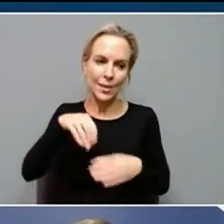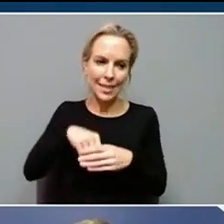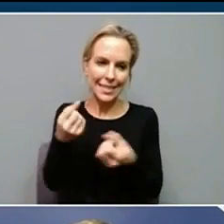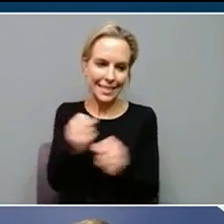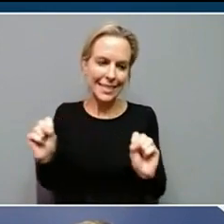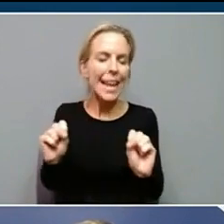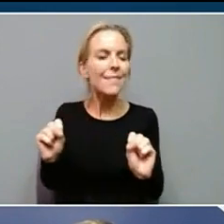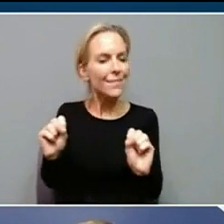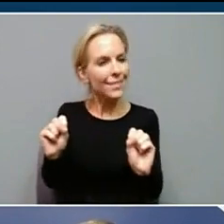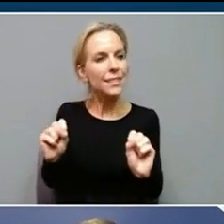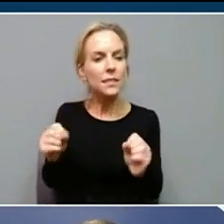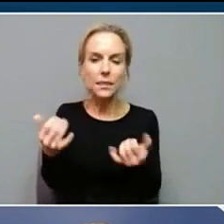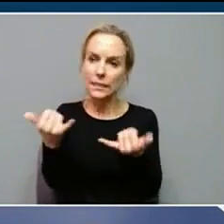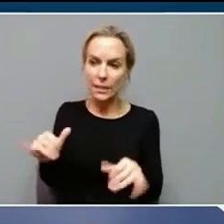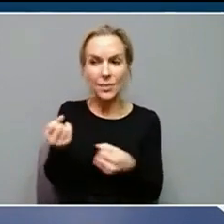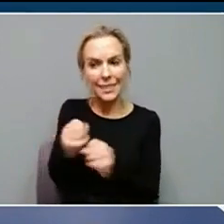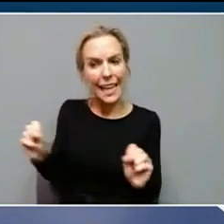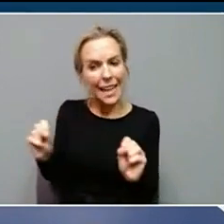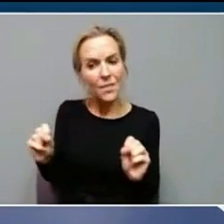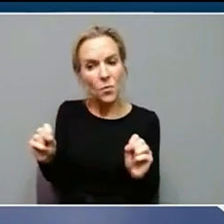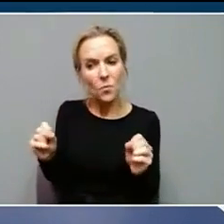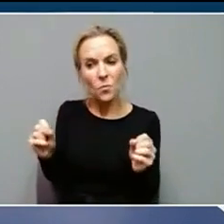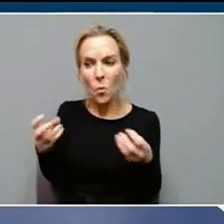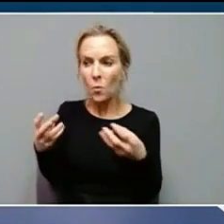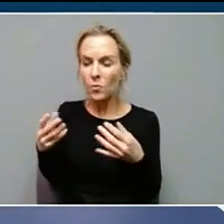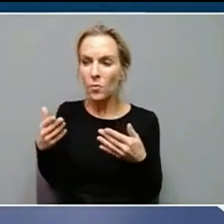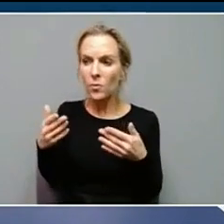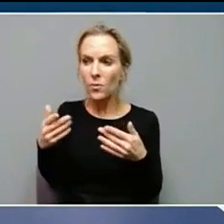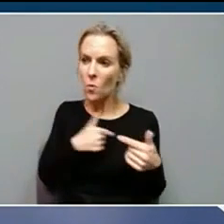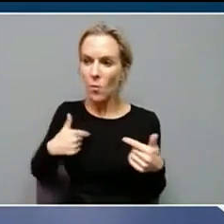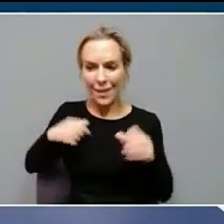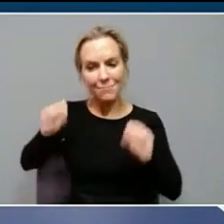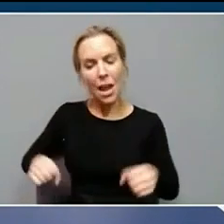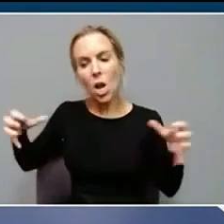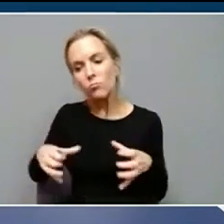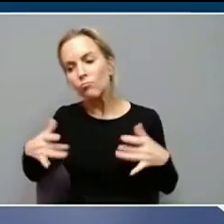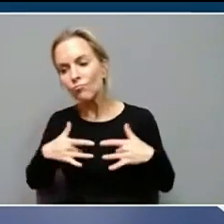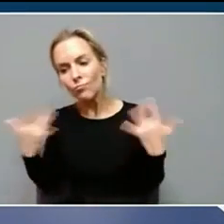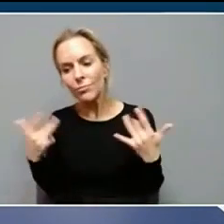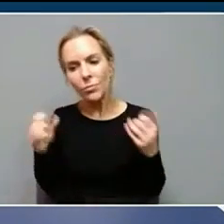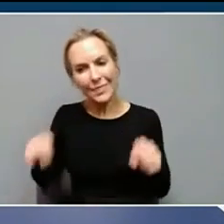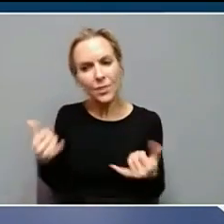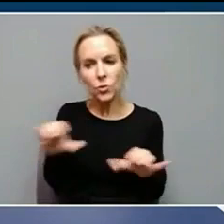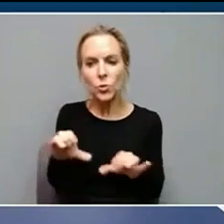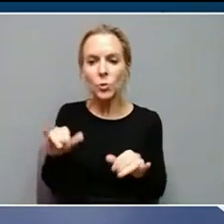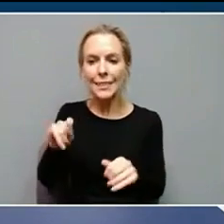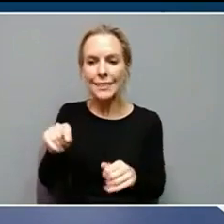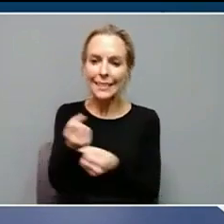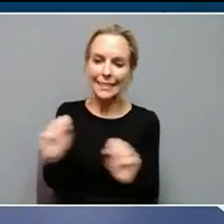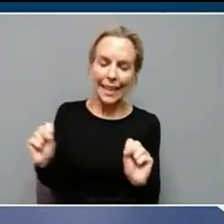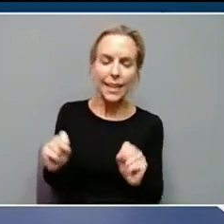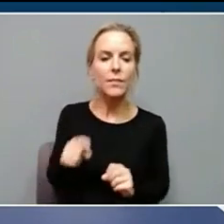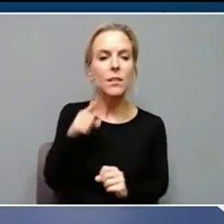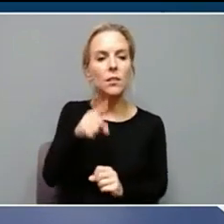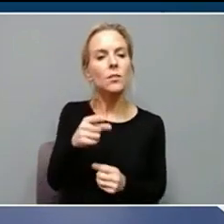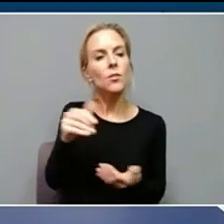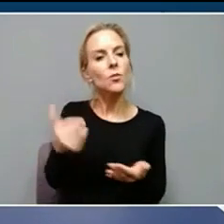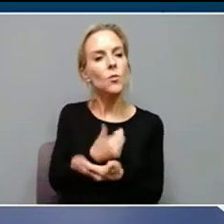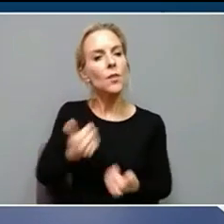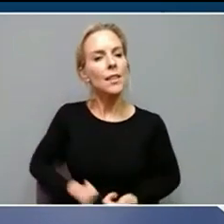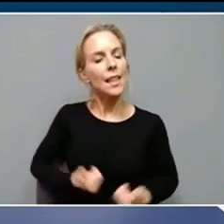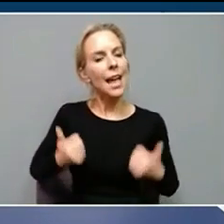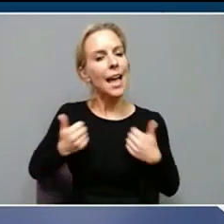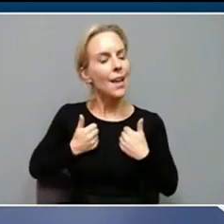are still safe ways that we can get together. Amir is breathing new life into this iconic brand